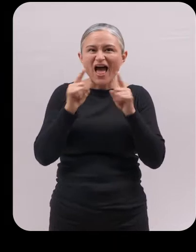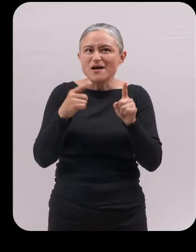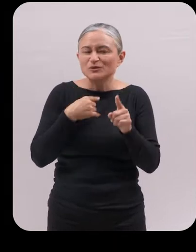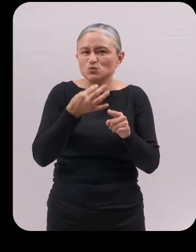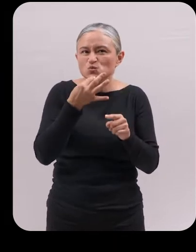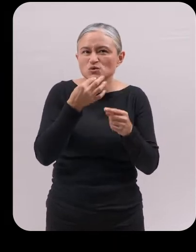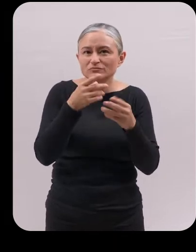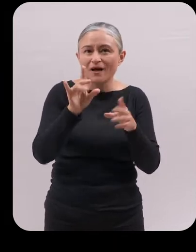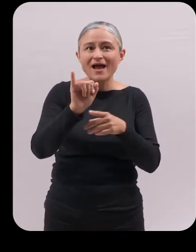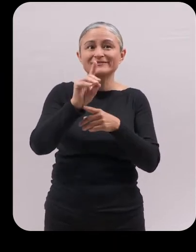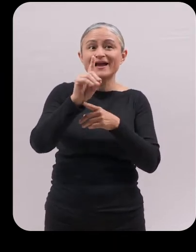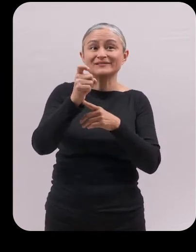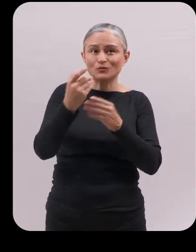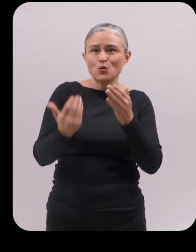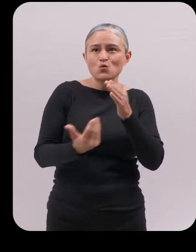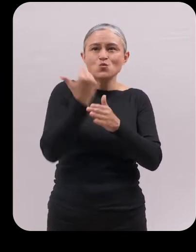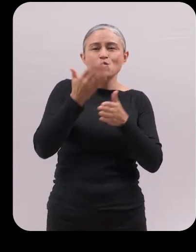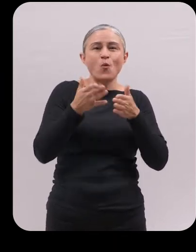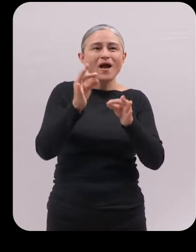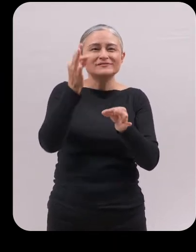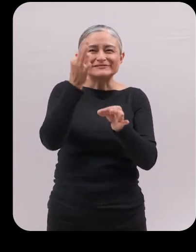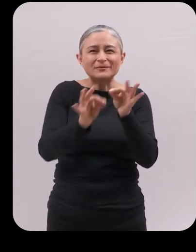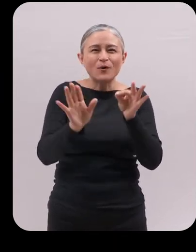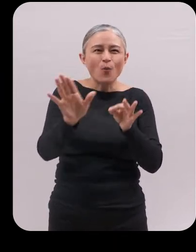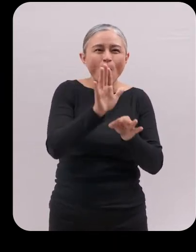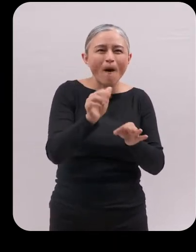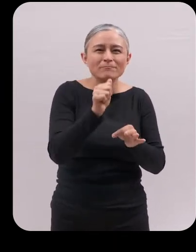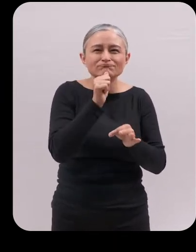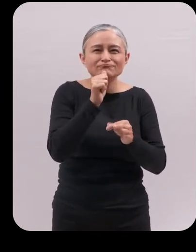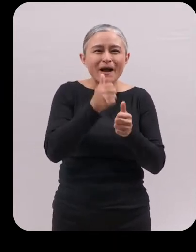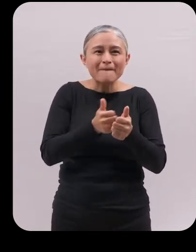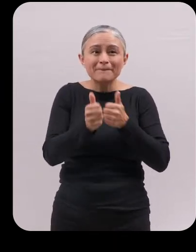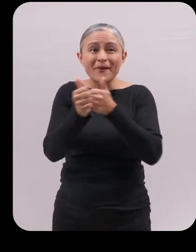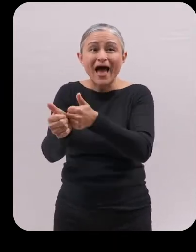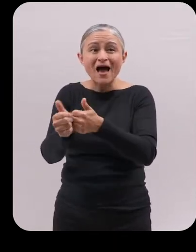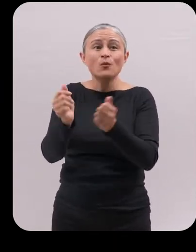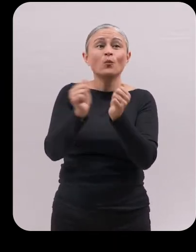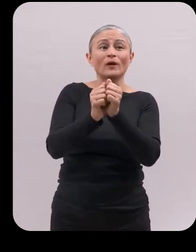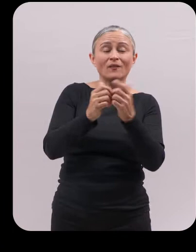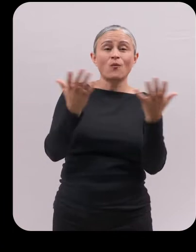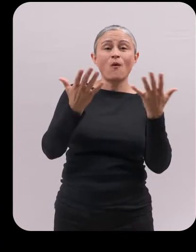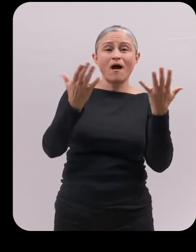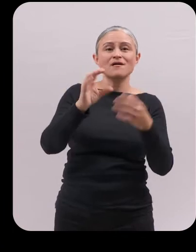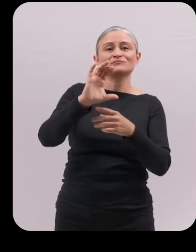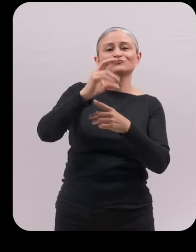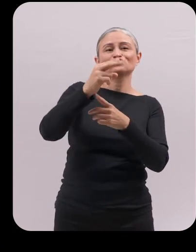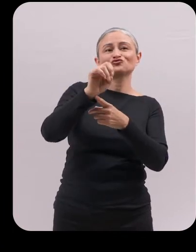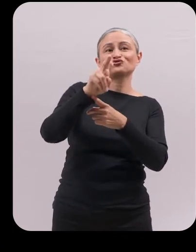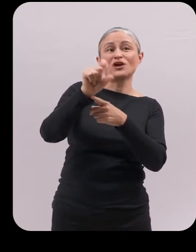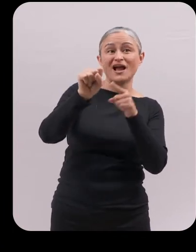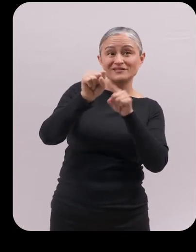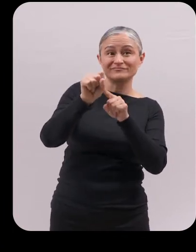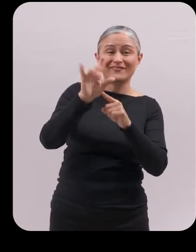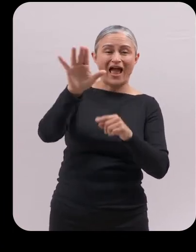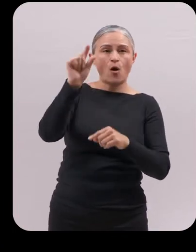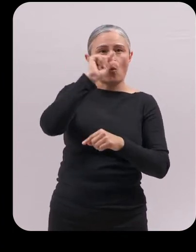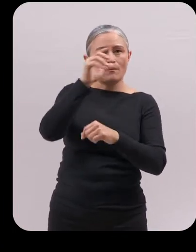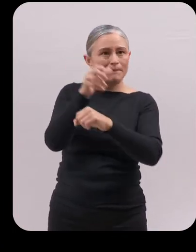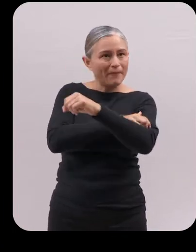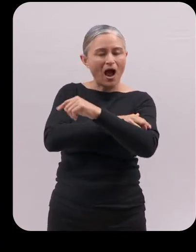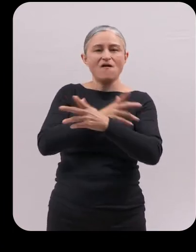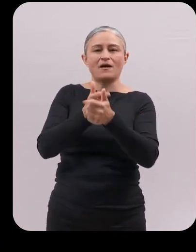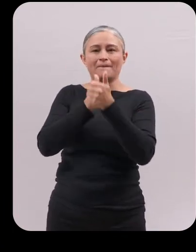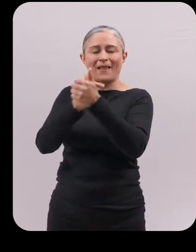new way to simplify your app privacy and compliance workflow with Checks, Google's AI compliance platform.